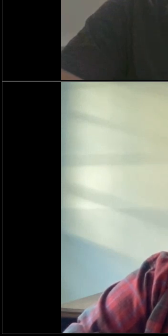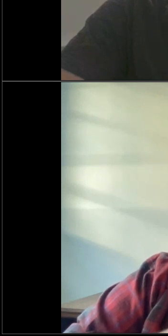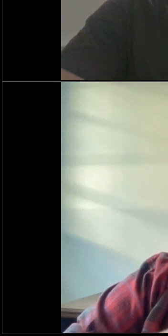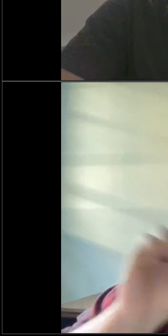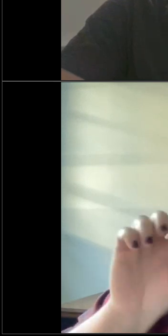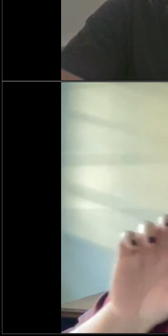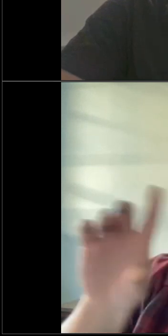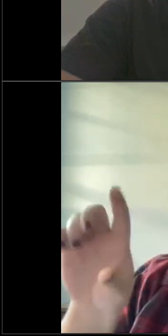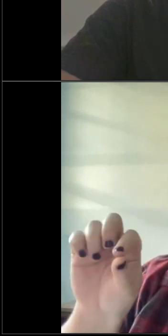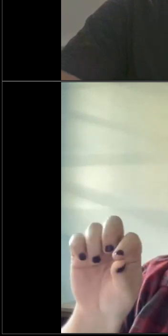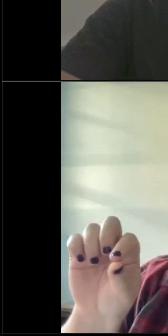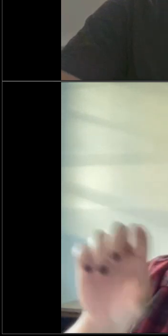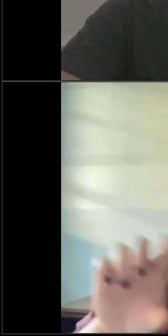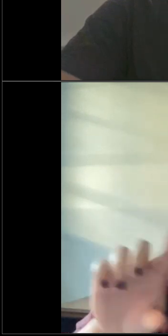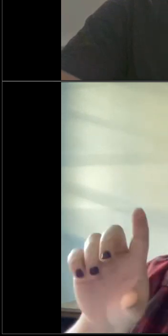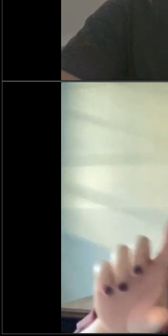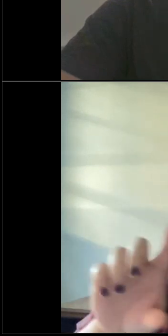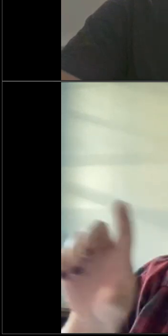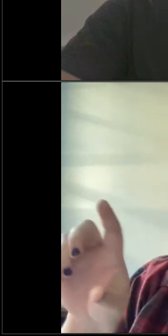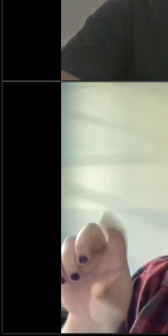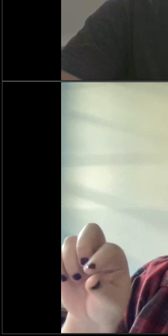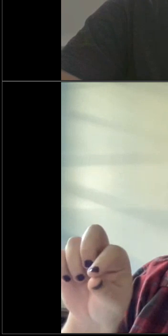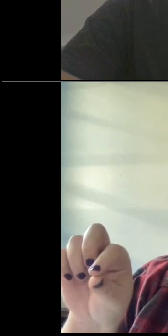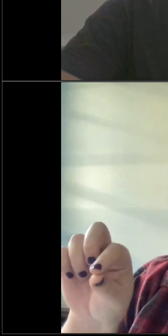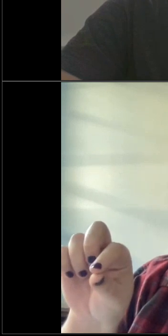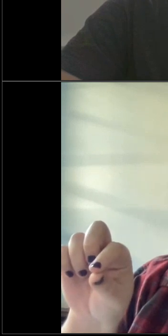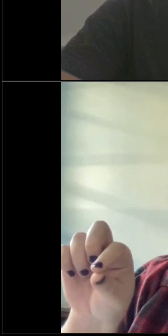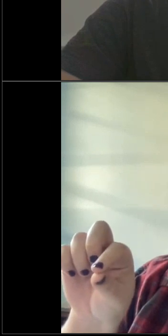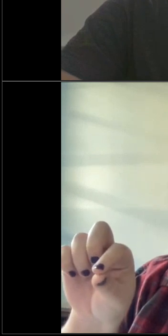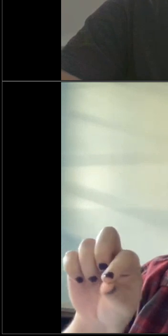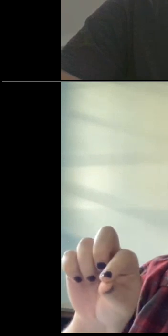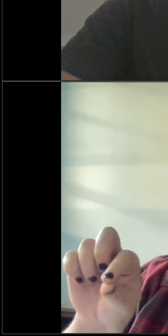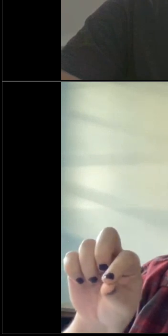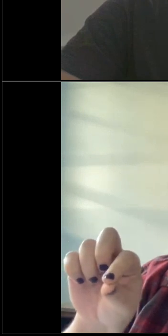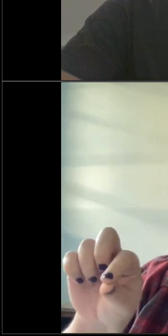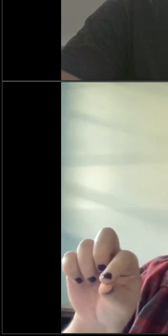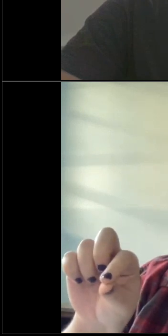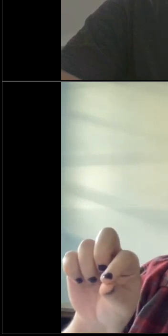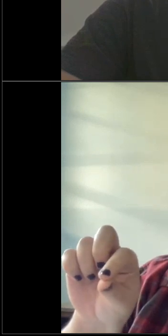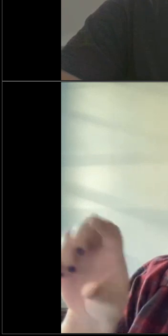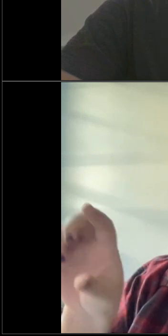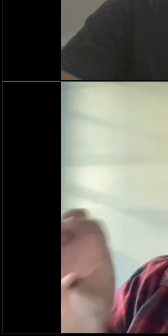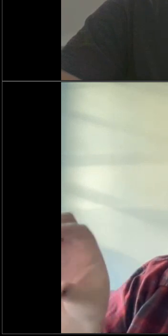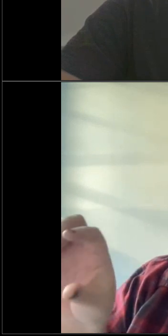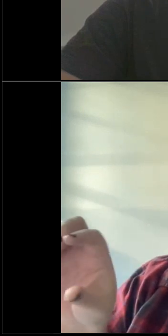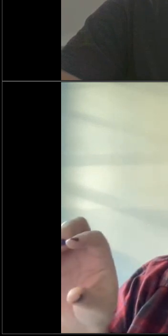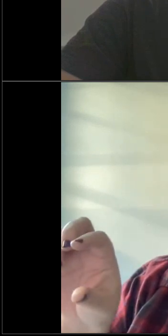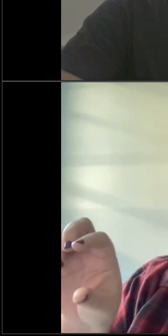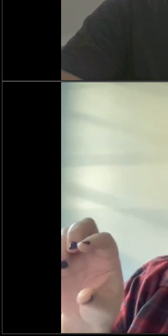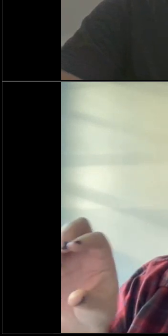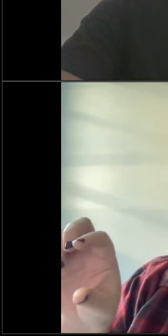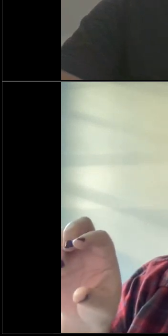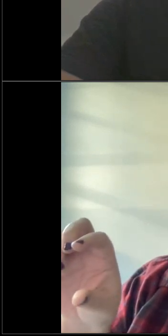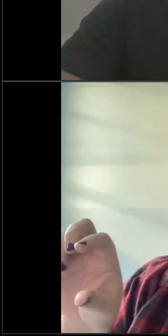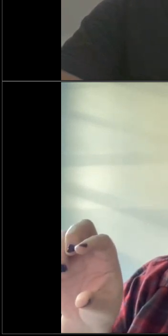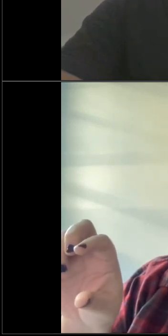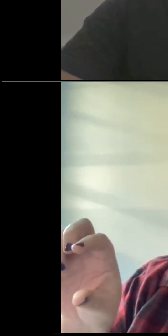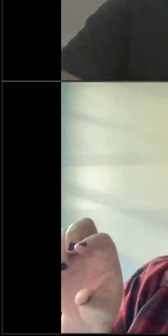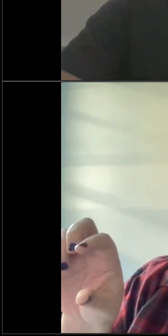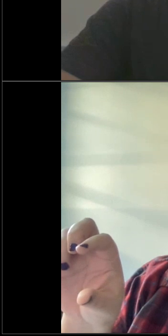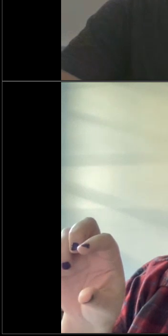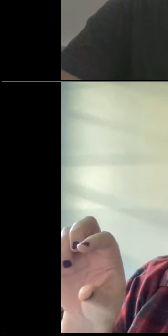Evan, at the top in the menu where it is like sharing in your control panel, there's on the right of that